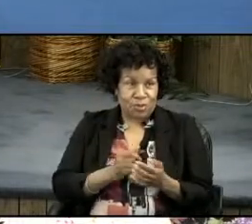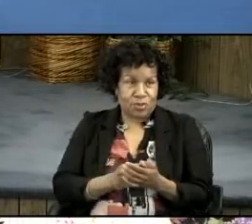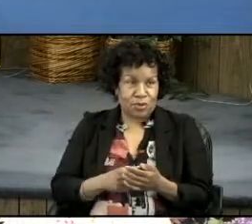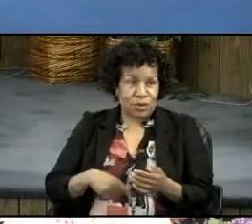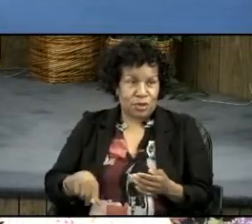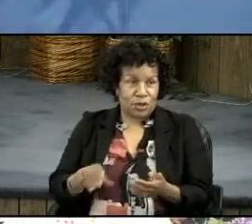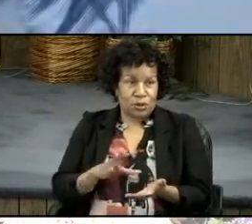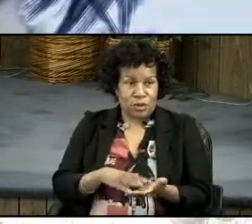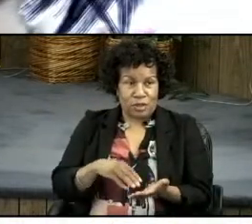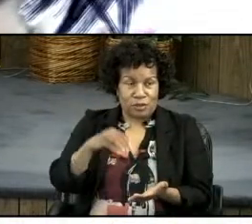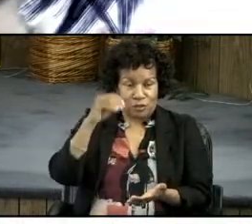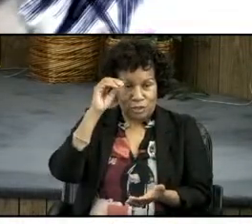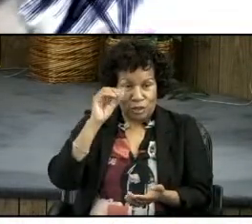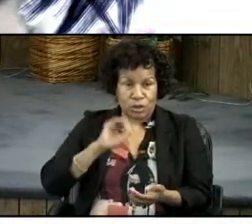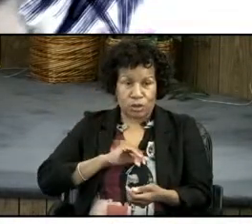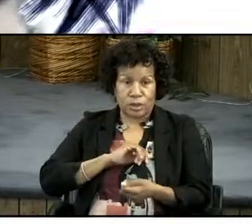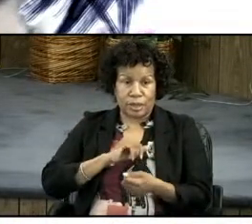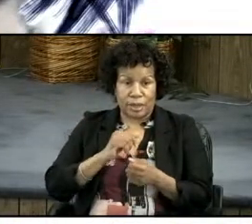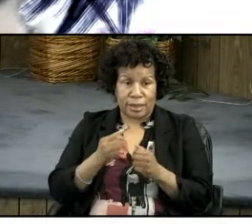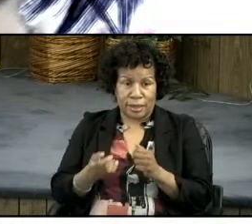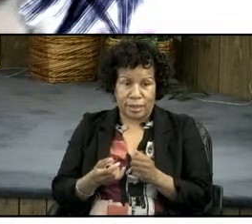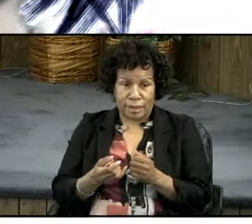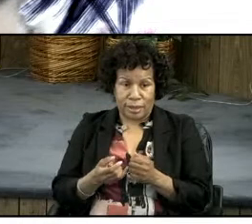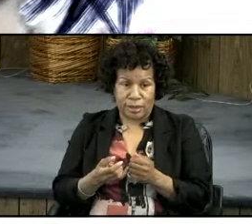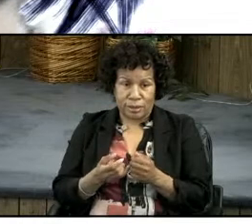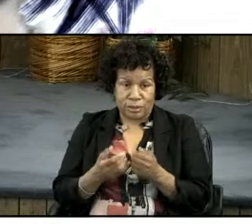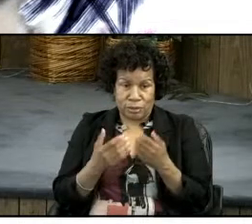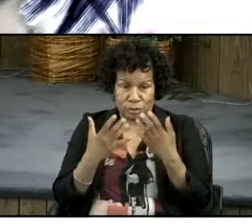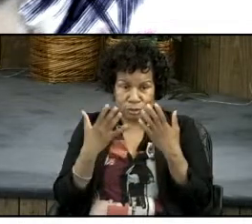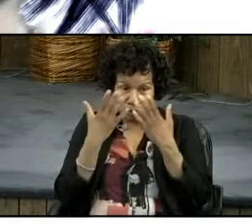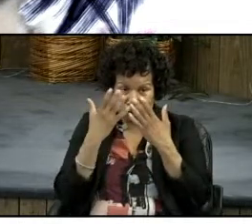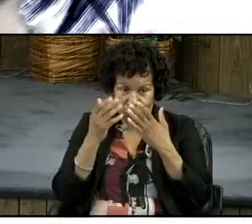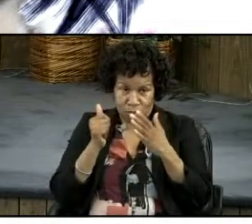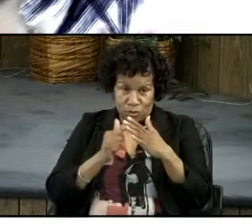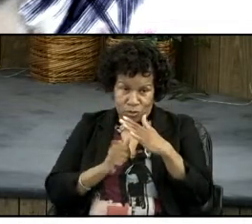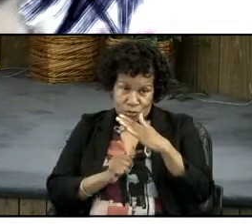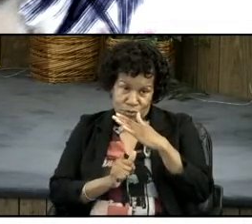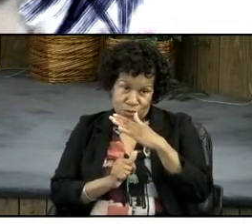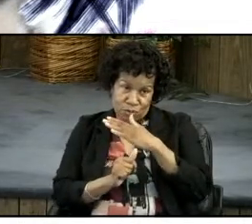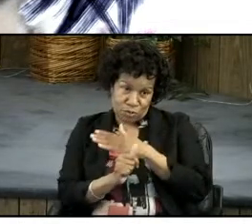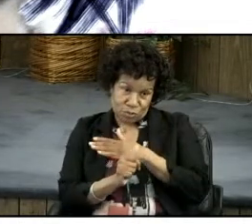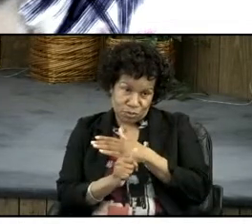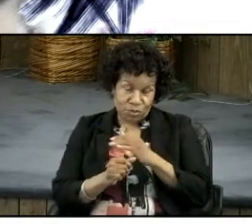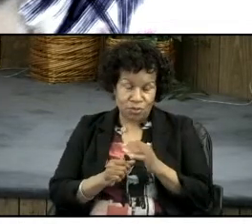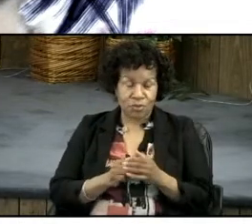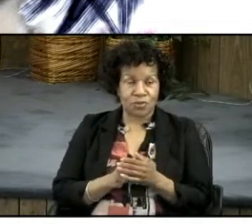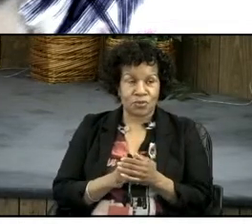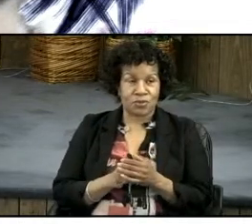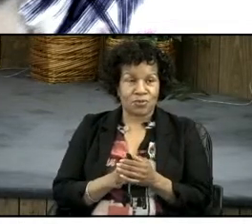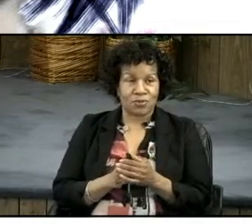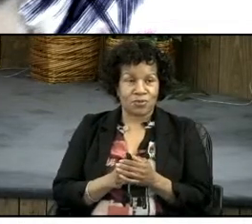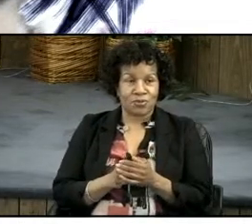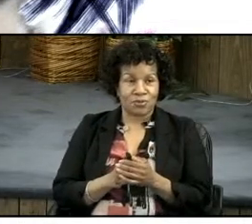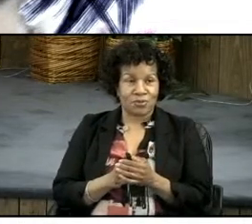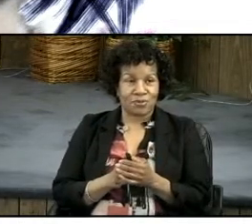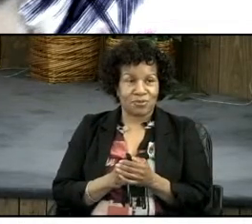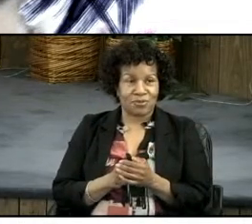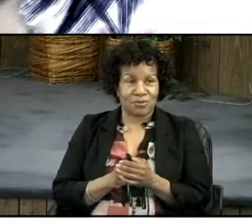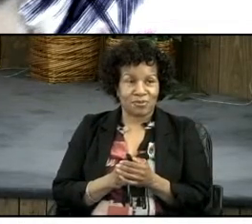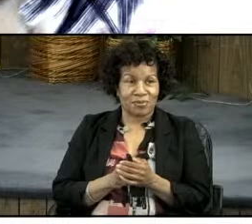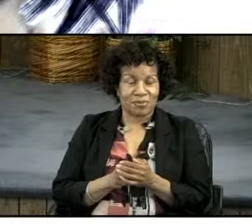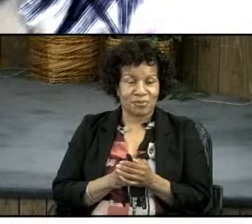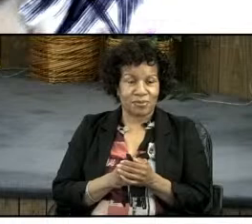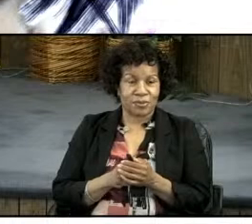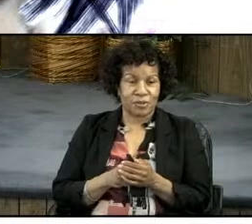We learn how to put on a face instead of becoming a saint. Oh, have mercy.